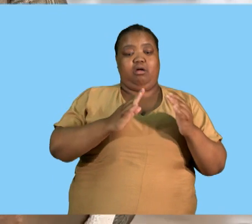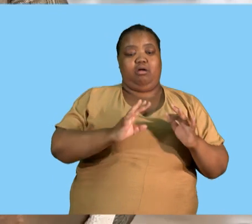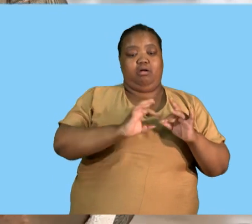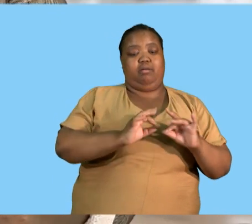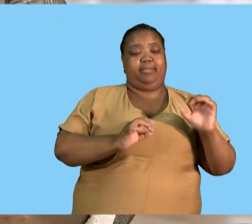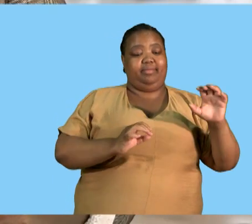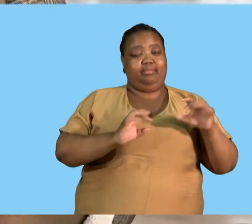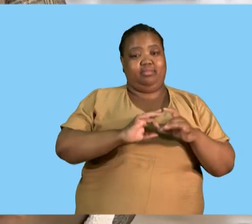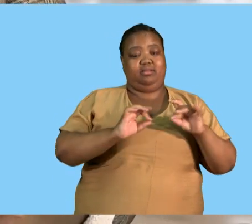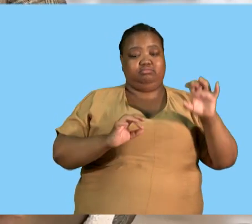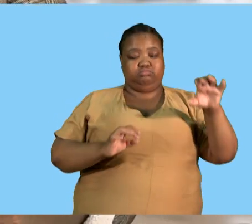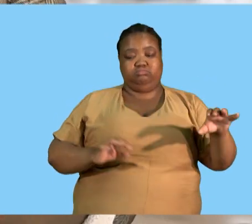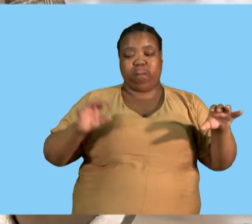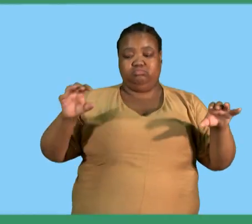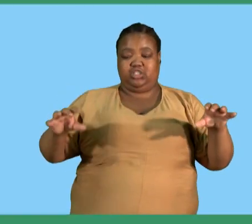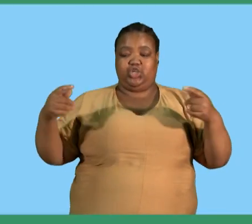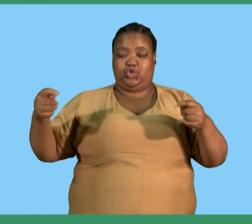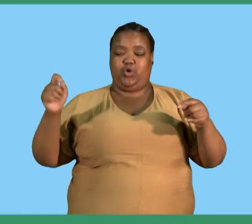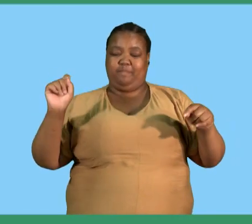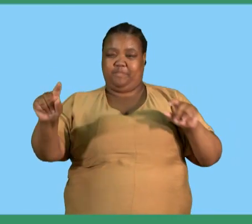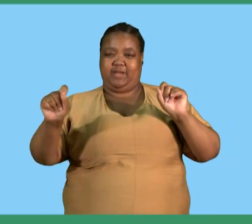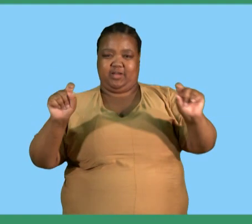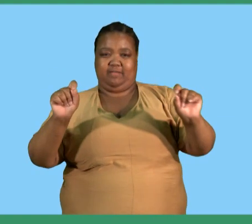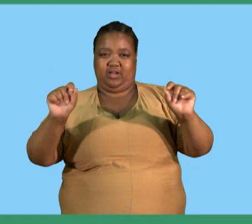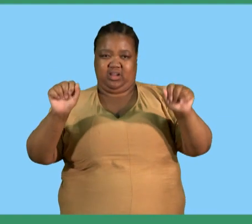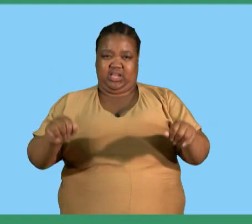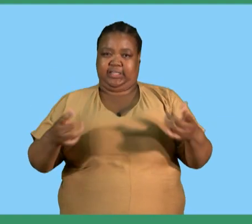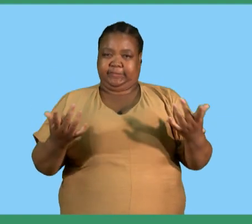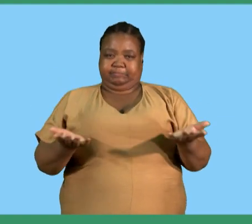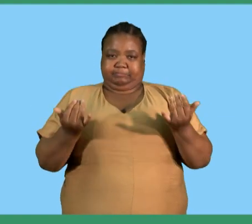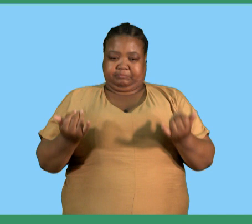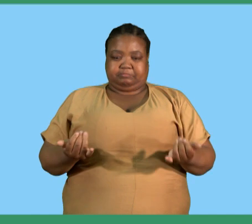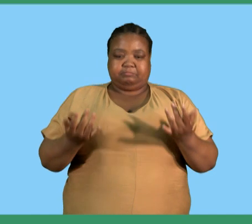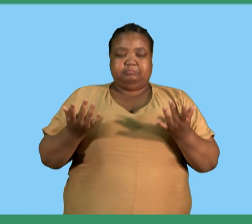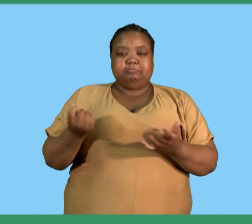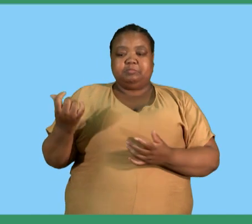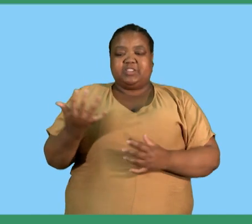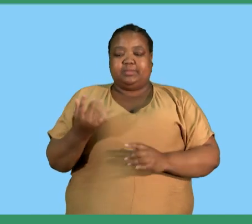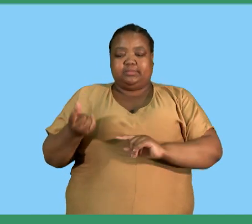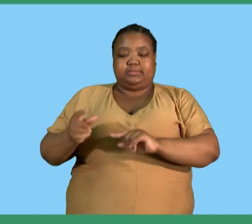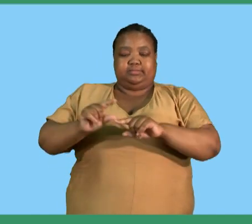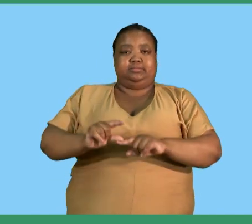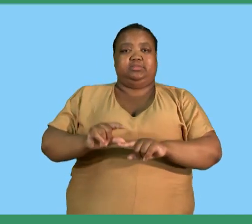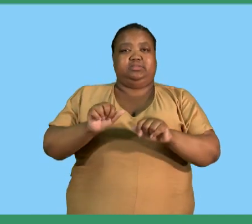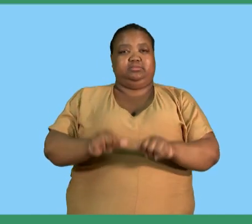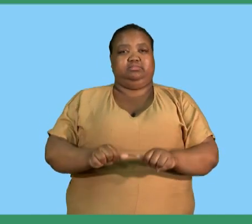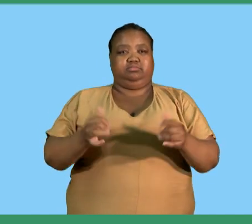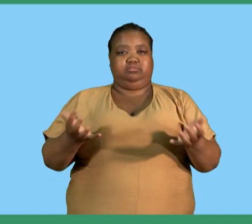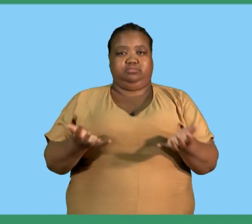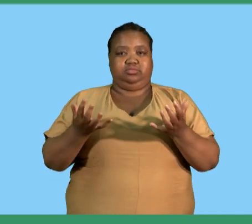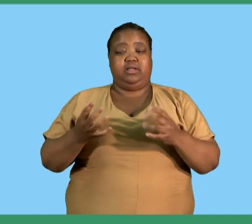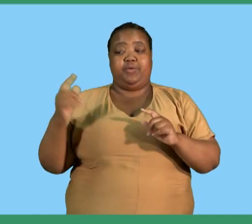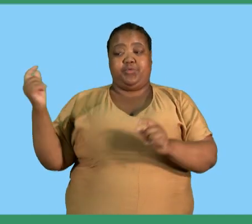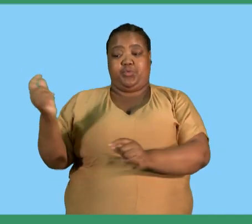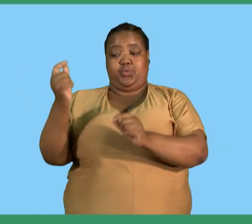we do, we are exploiting them. How do we do that? Right, like by charging unfair prices. Some consumers in rural areas have little